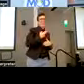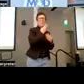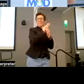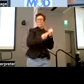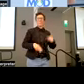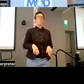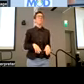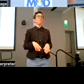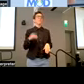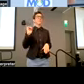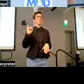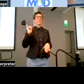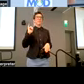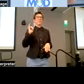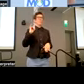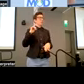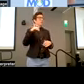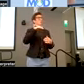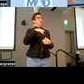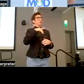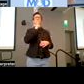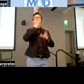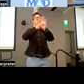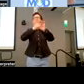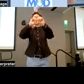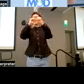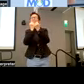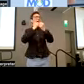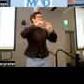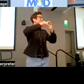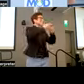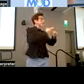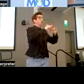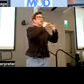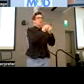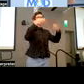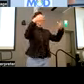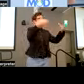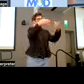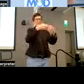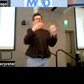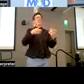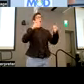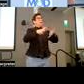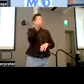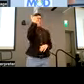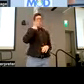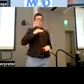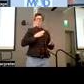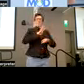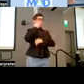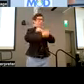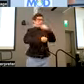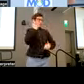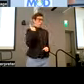In with society, with groups, with friends, you know, many years ago, over 40 years